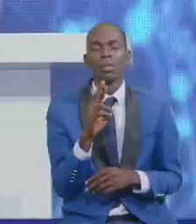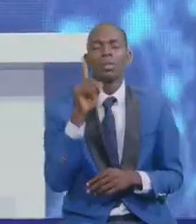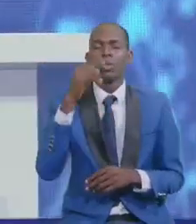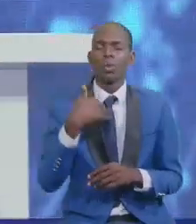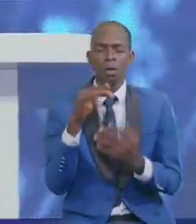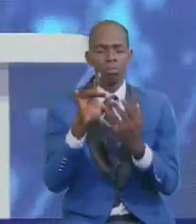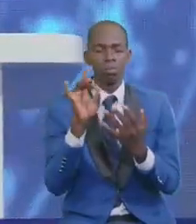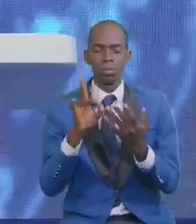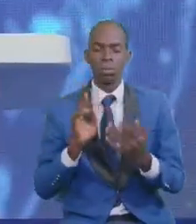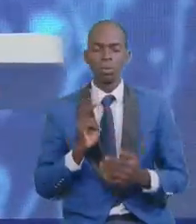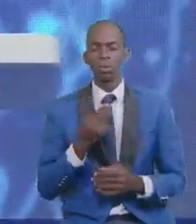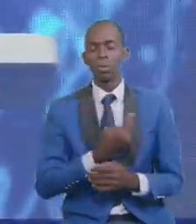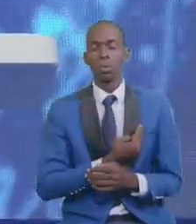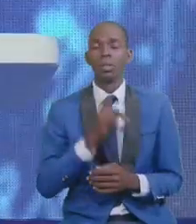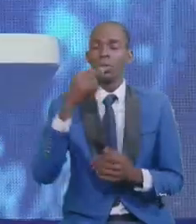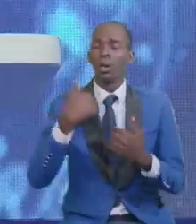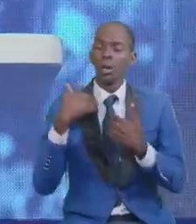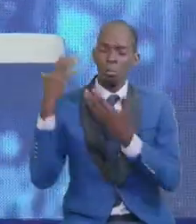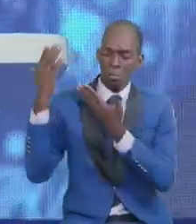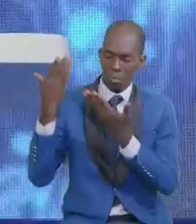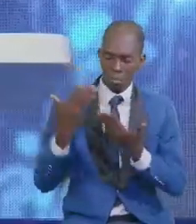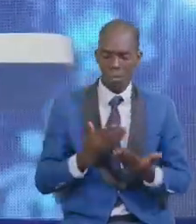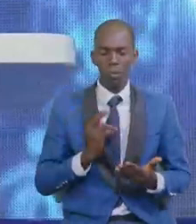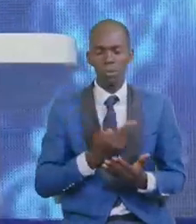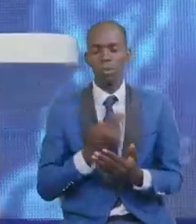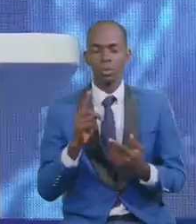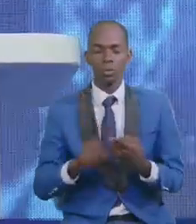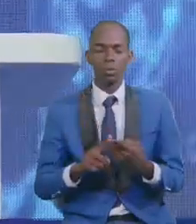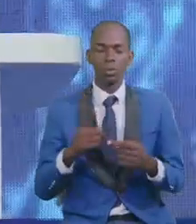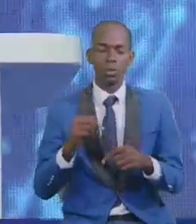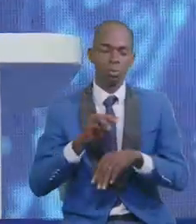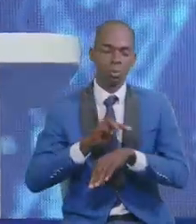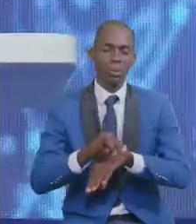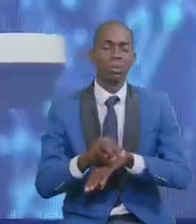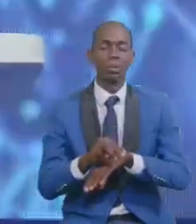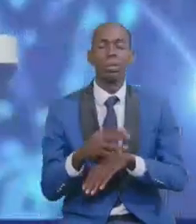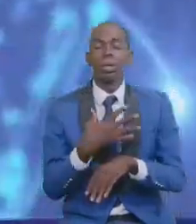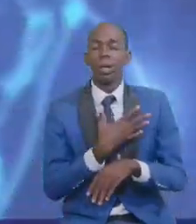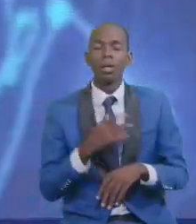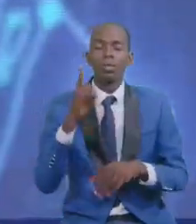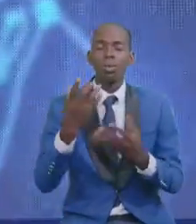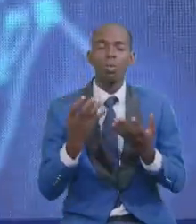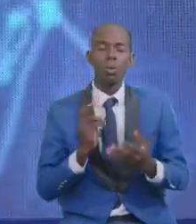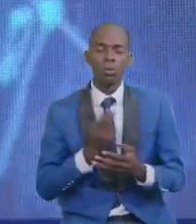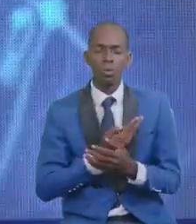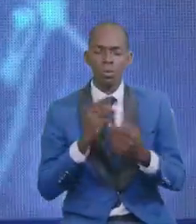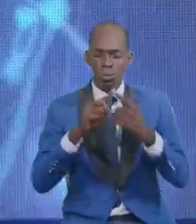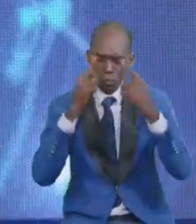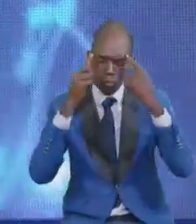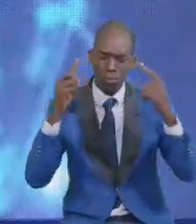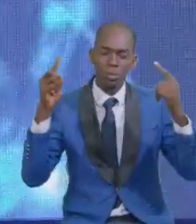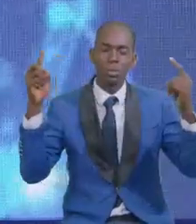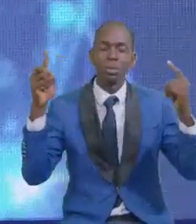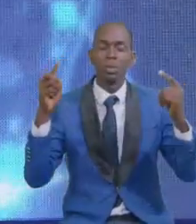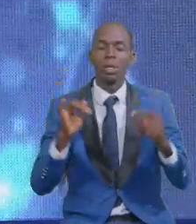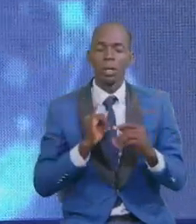us. You brought us into the ministry. And you want us to succeed. I